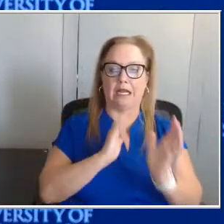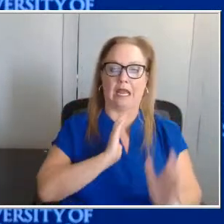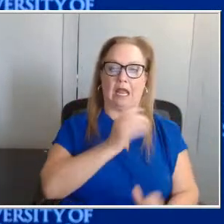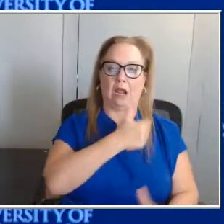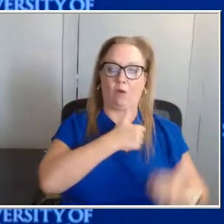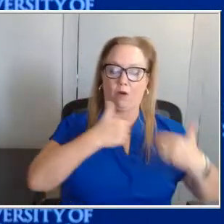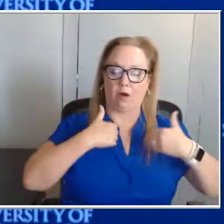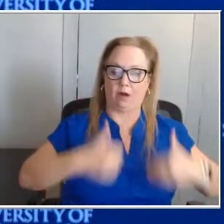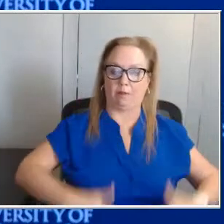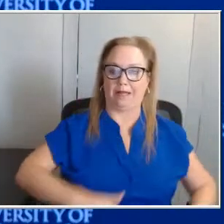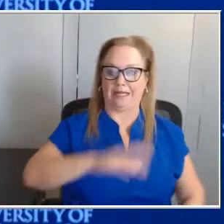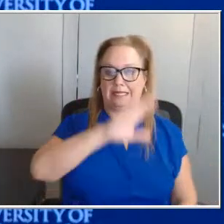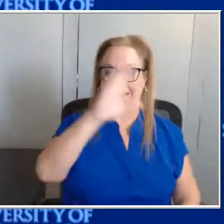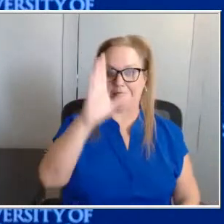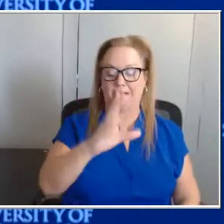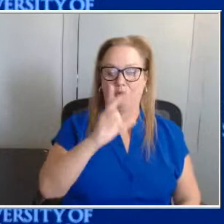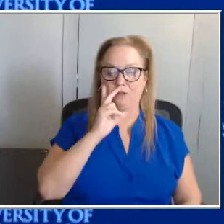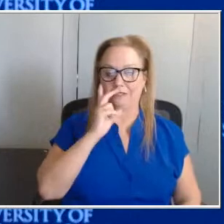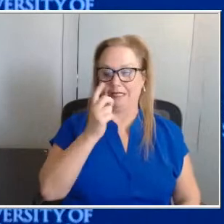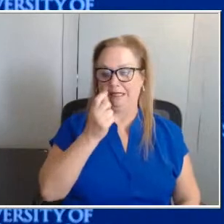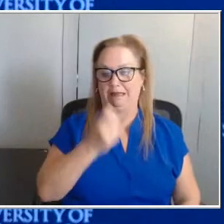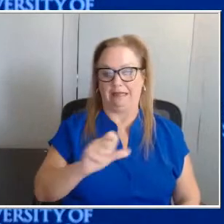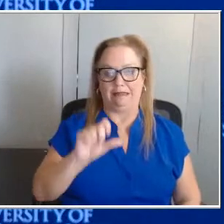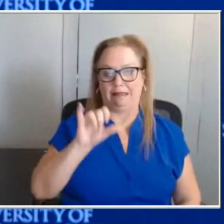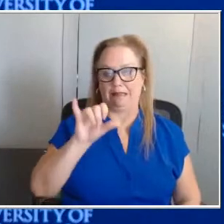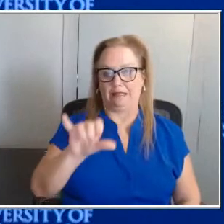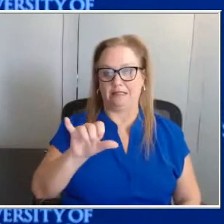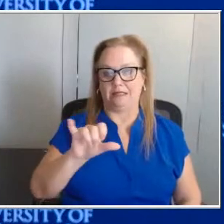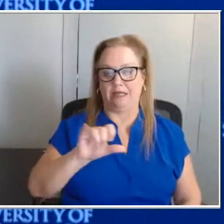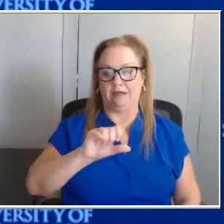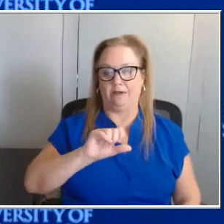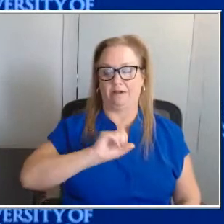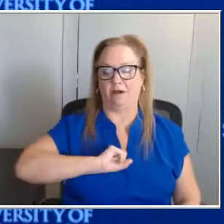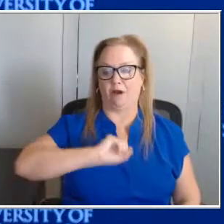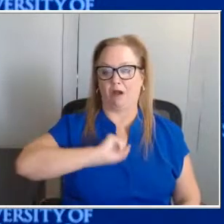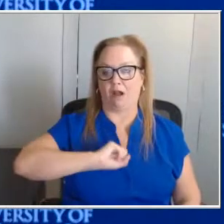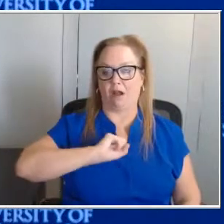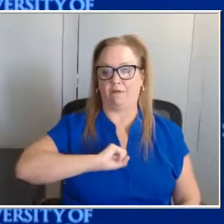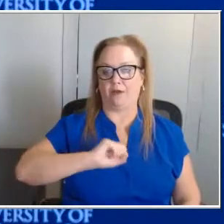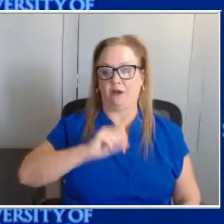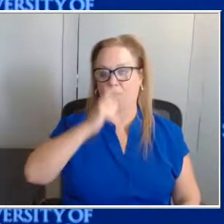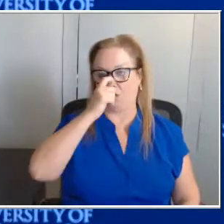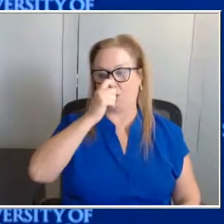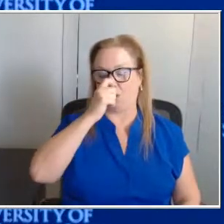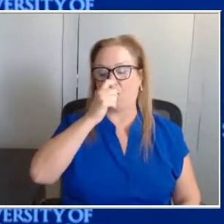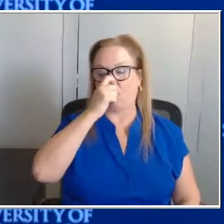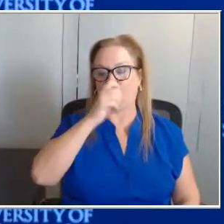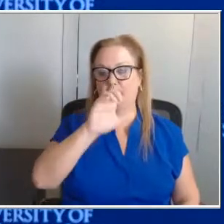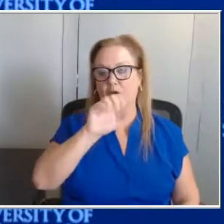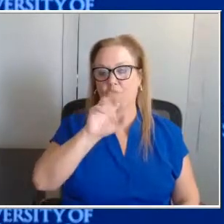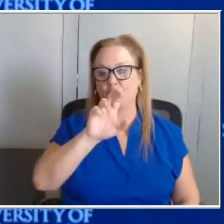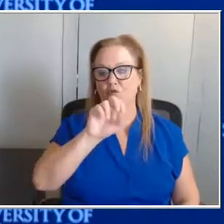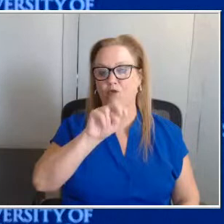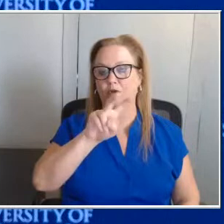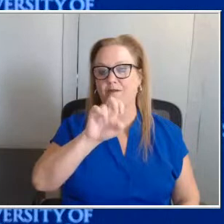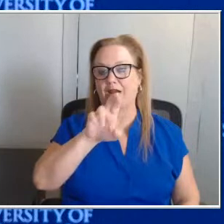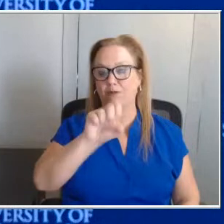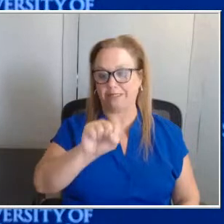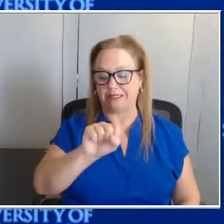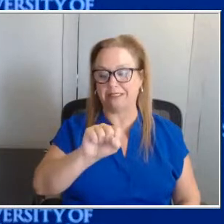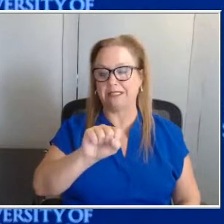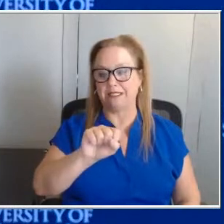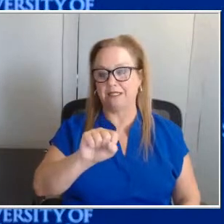never seen anything like this. Even the common cough and cold coronaviruses, although there may be a little bit